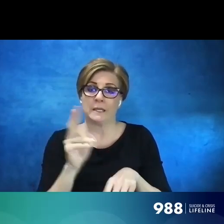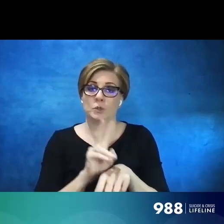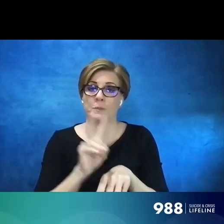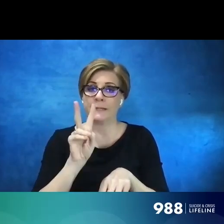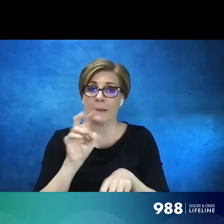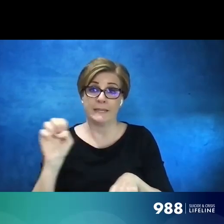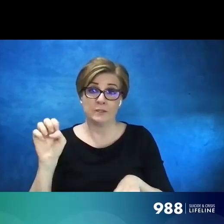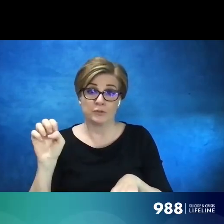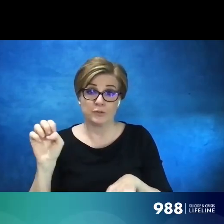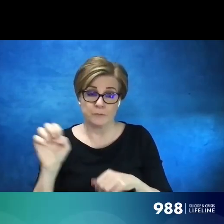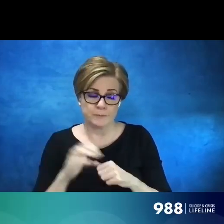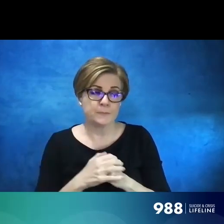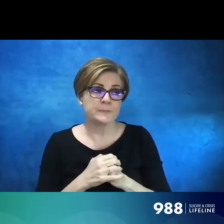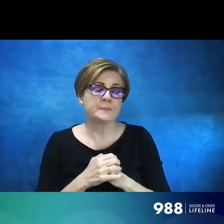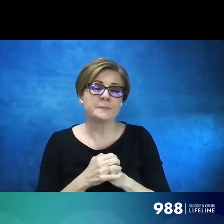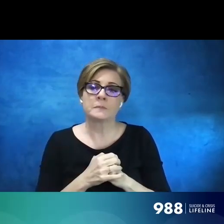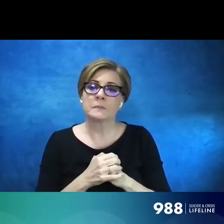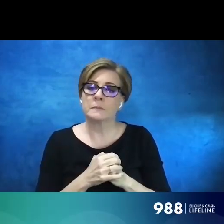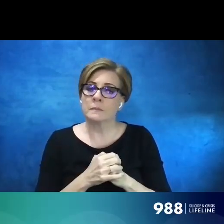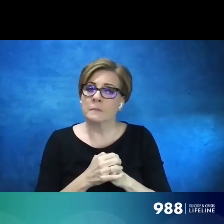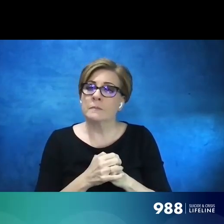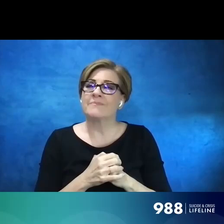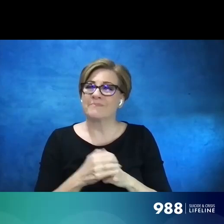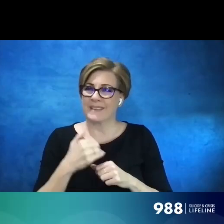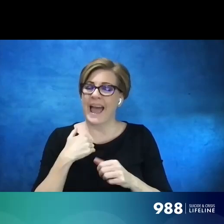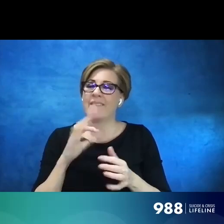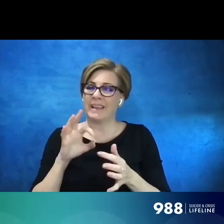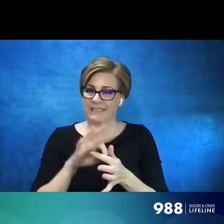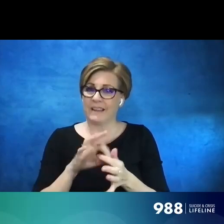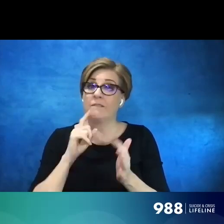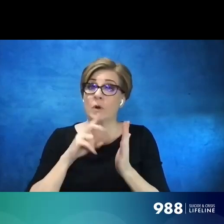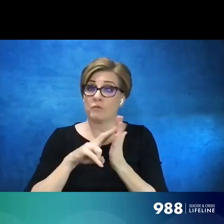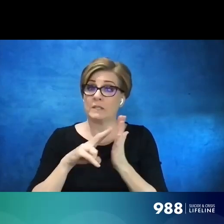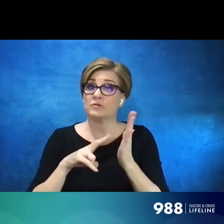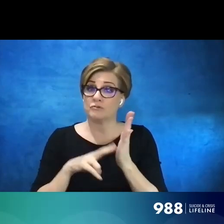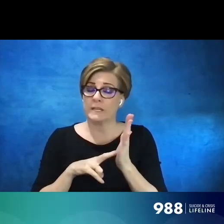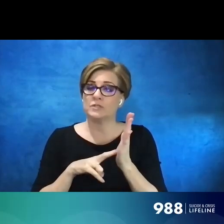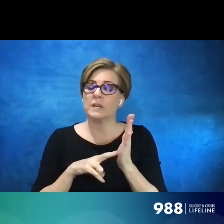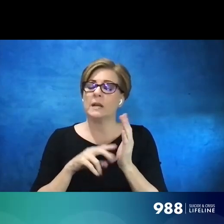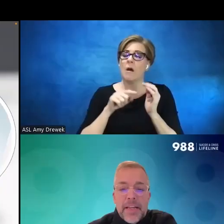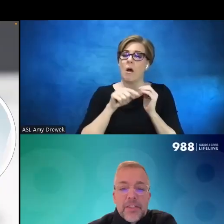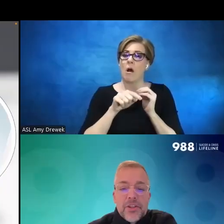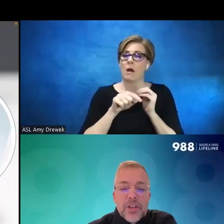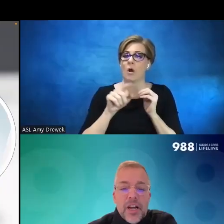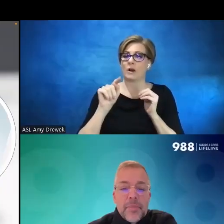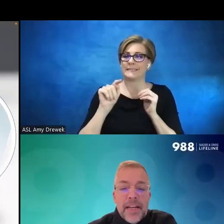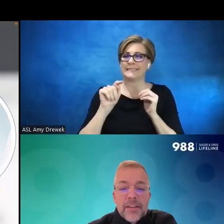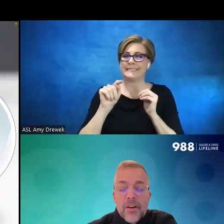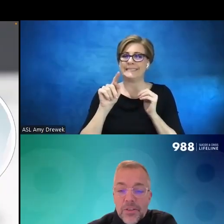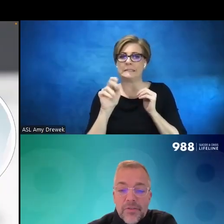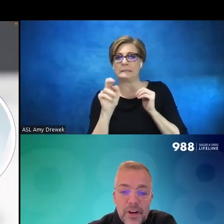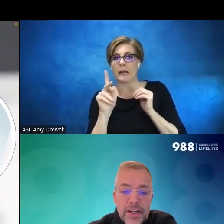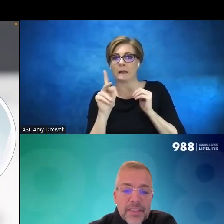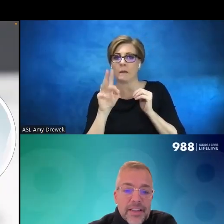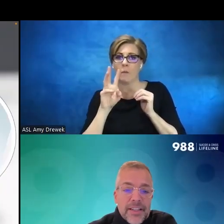Time. There is a link for registration on our TTAC webpage,